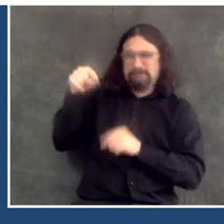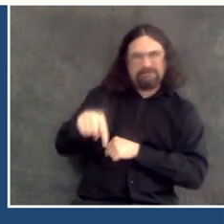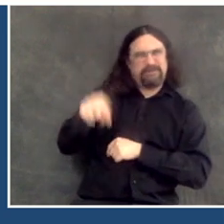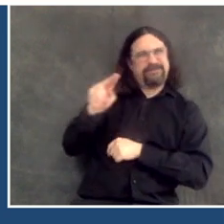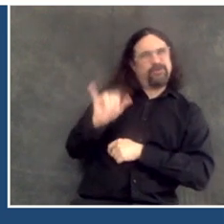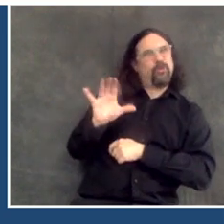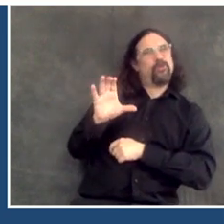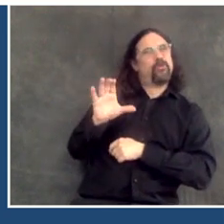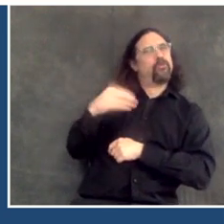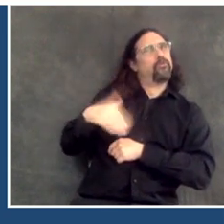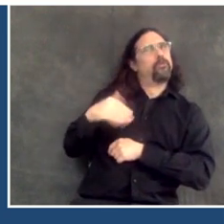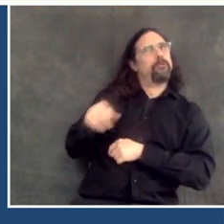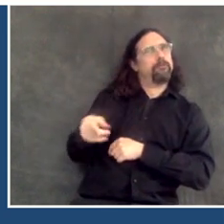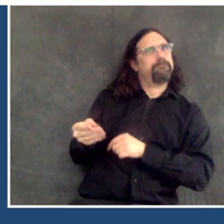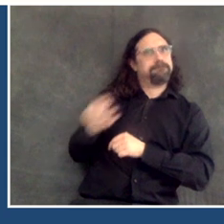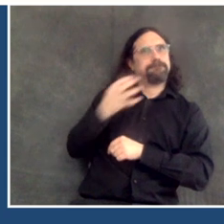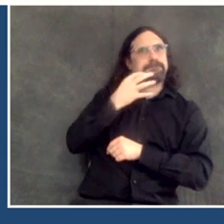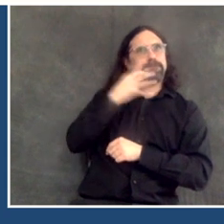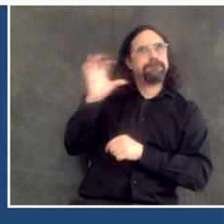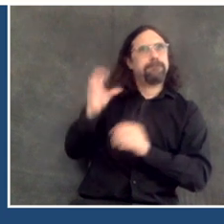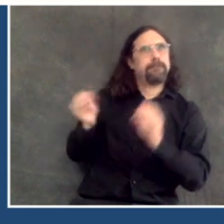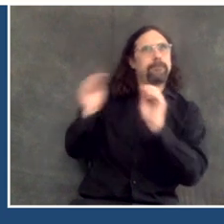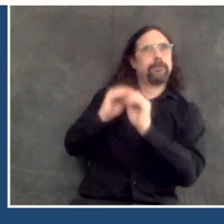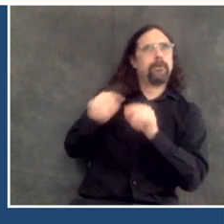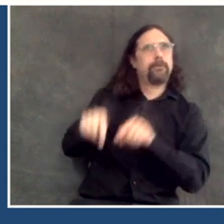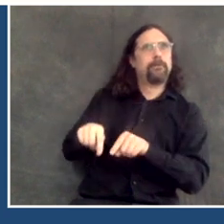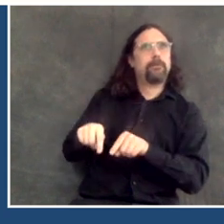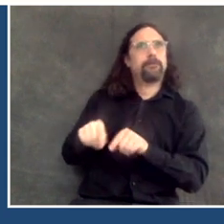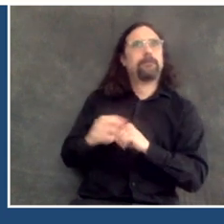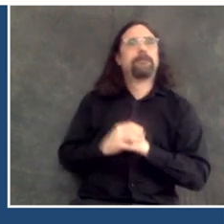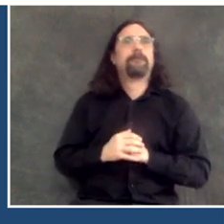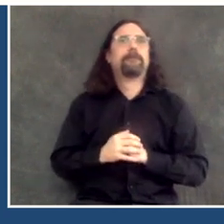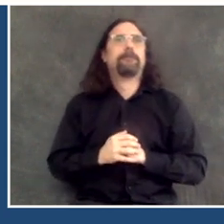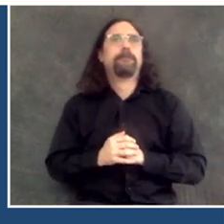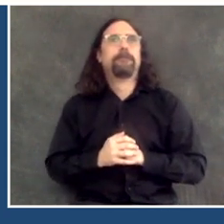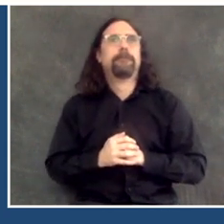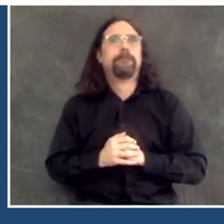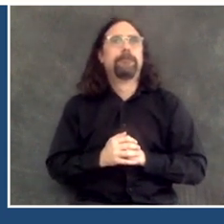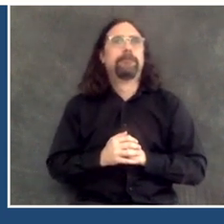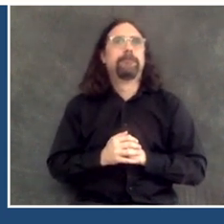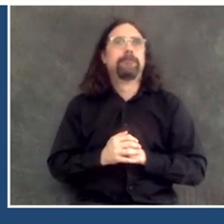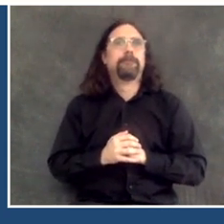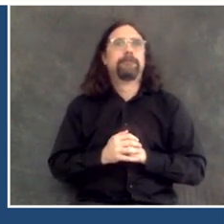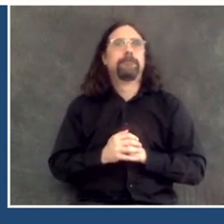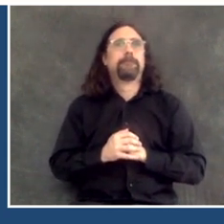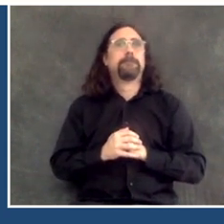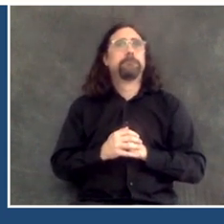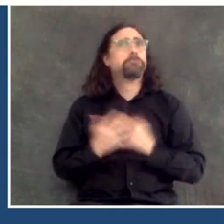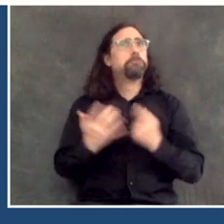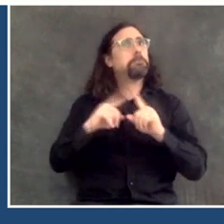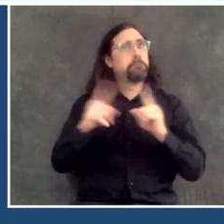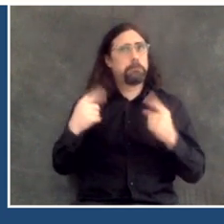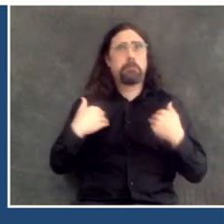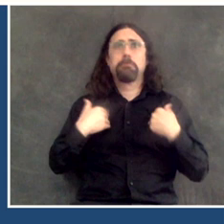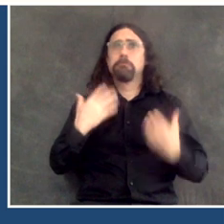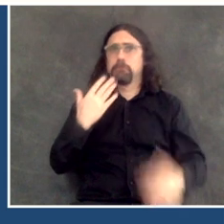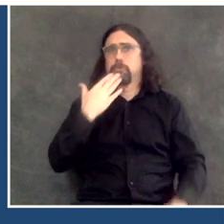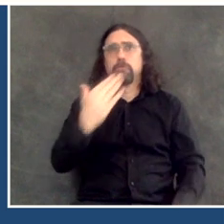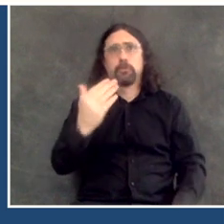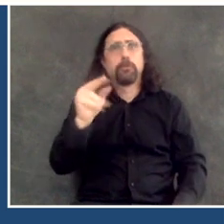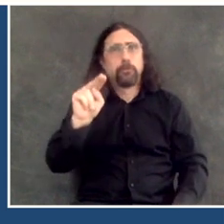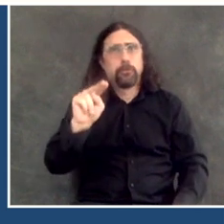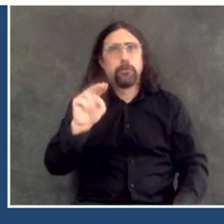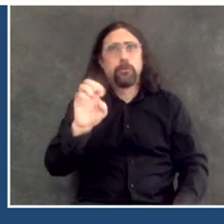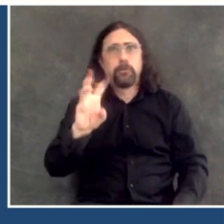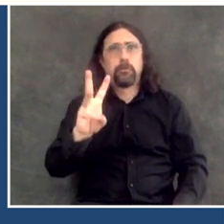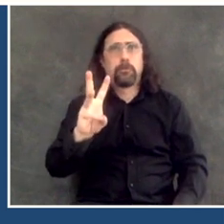there was something really positive that happened, and that was that the governors